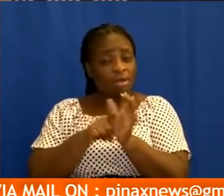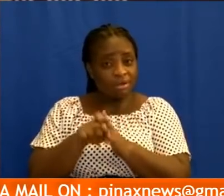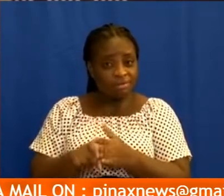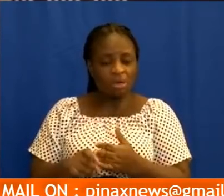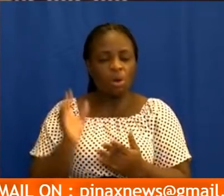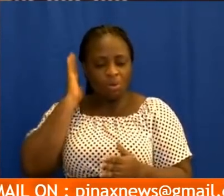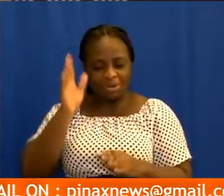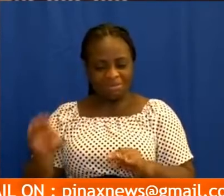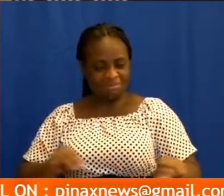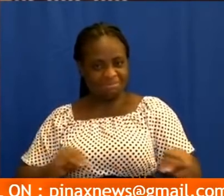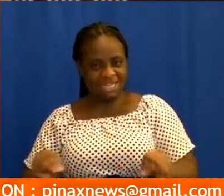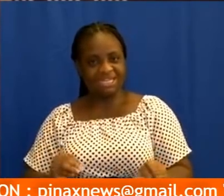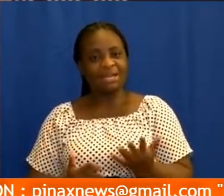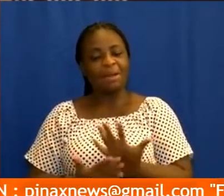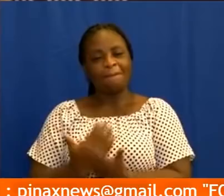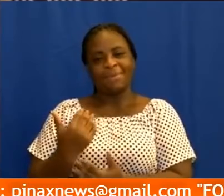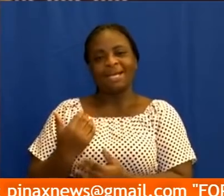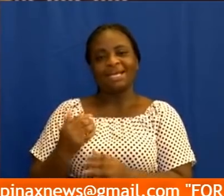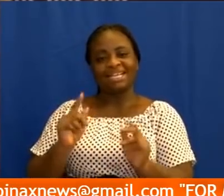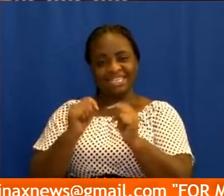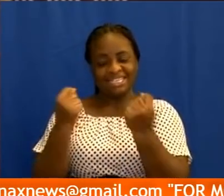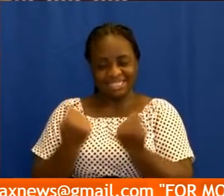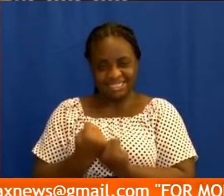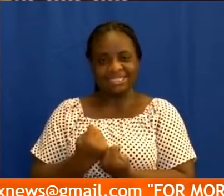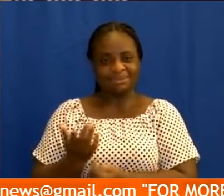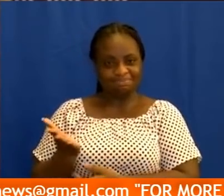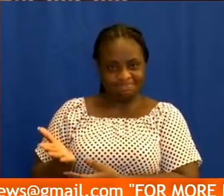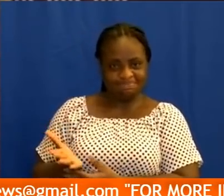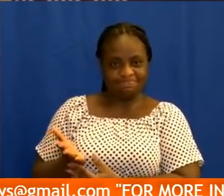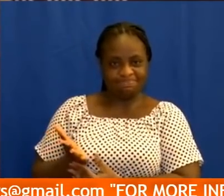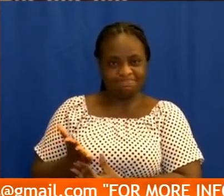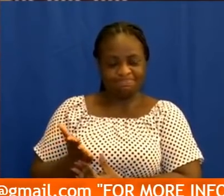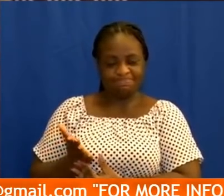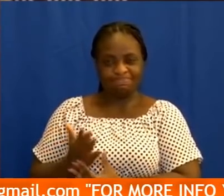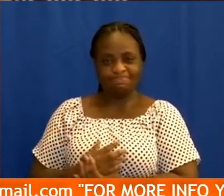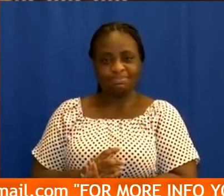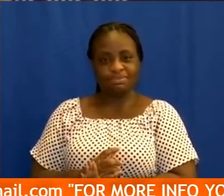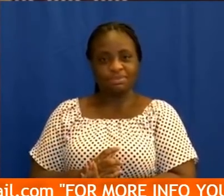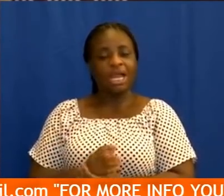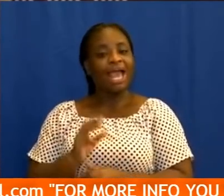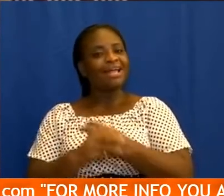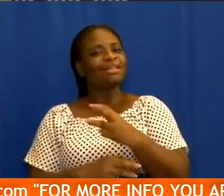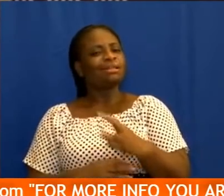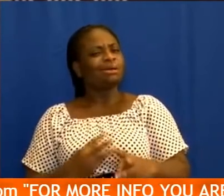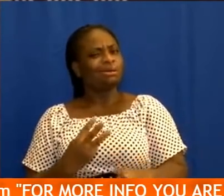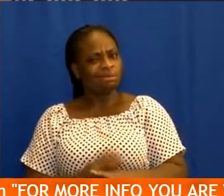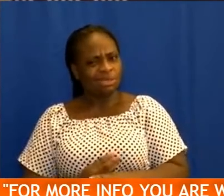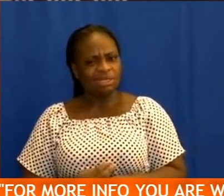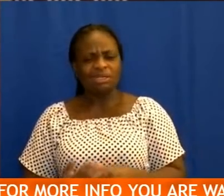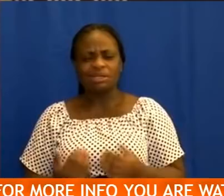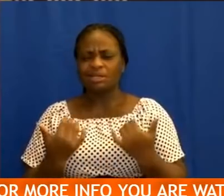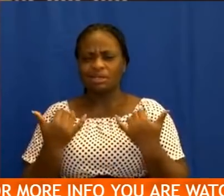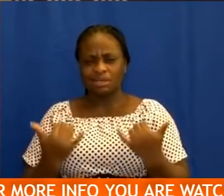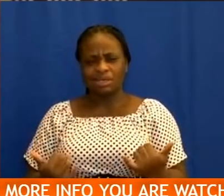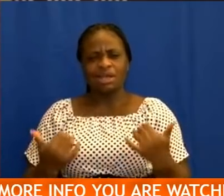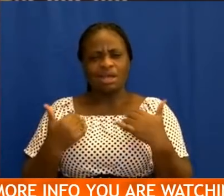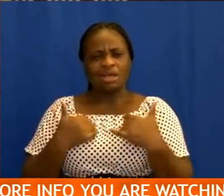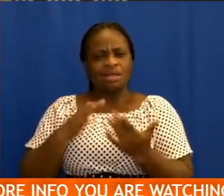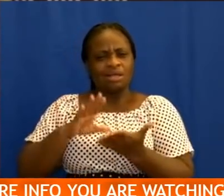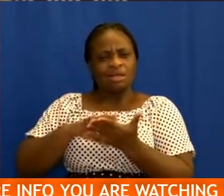program and the COVID-19 rapid response teams. The world is facing a